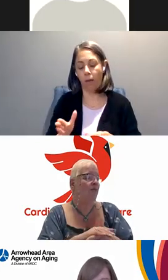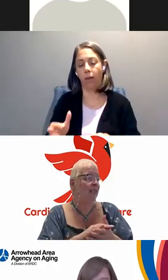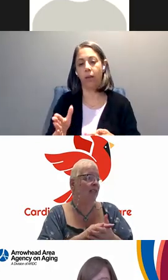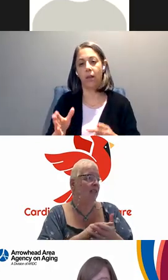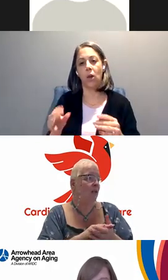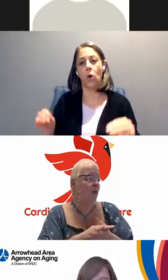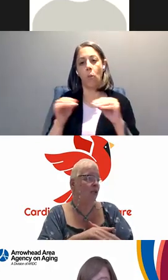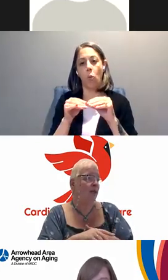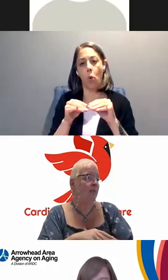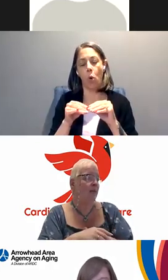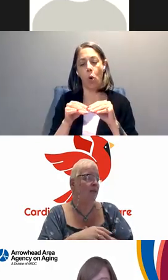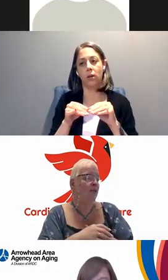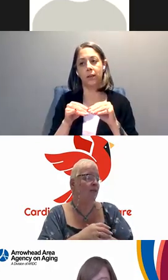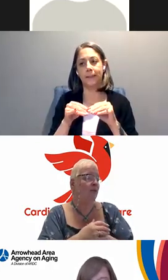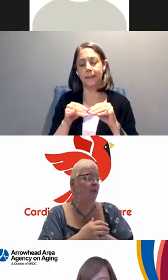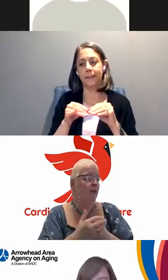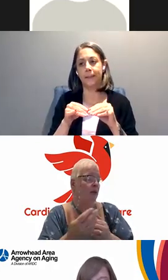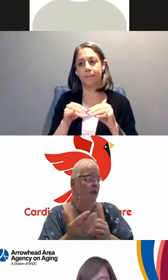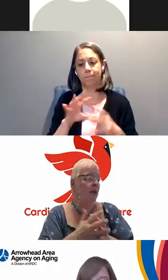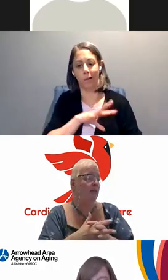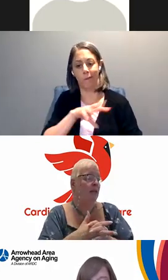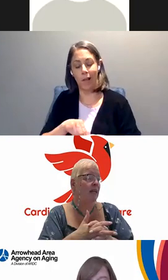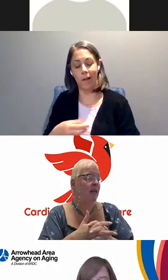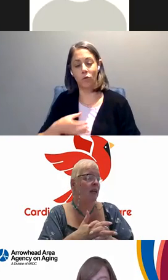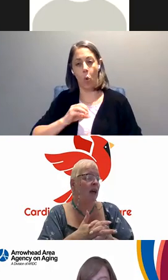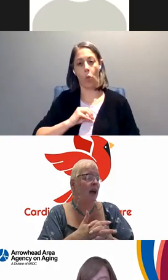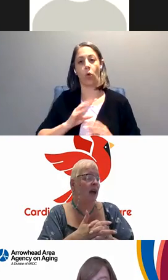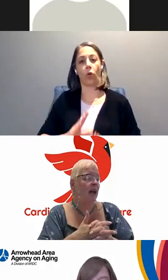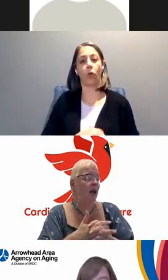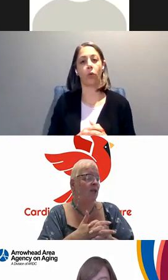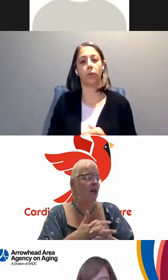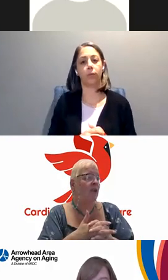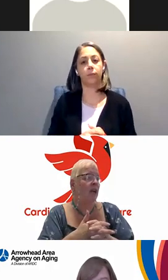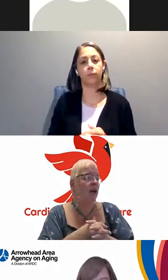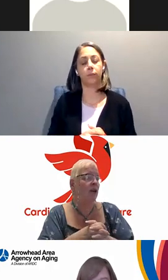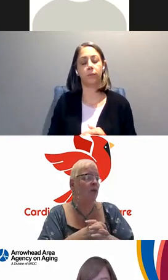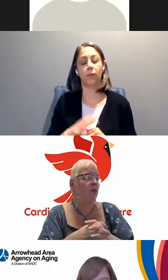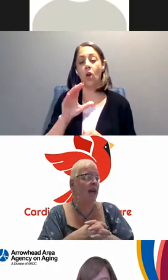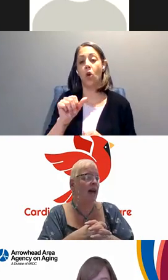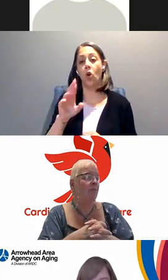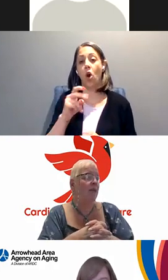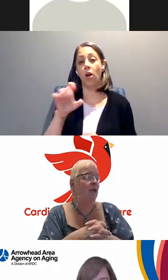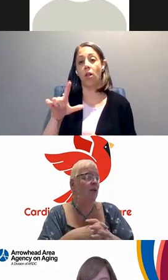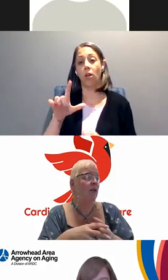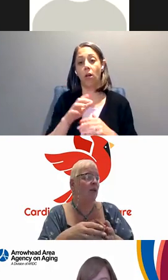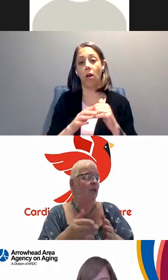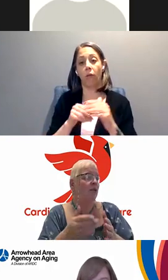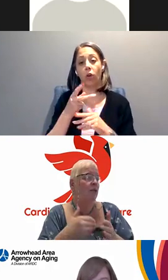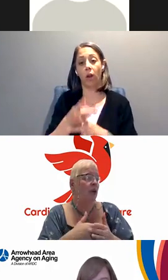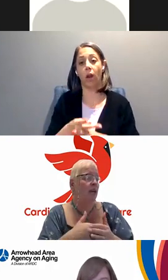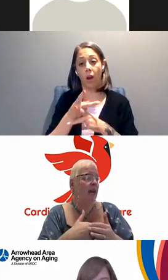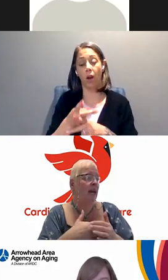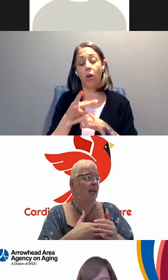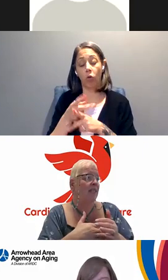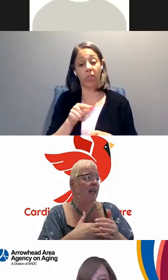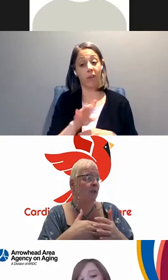more invested ownership into, the company. At Cardinal Comfort Care, we have people